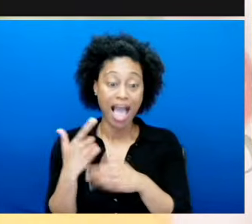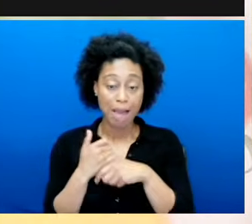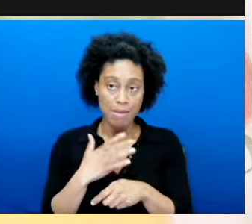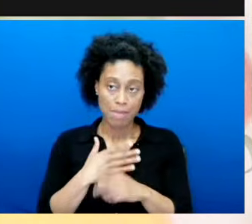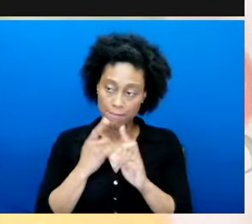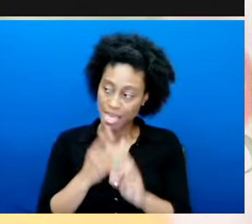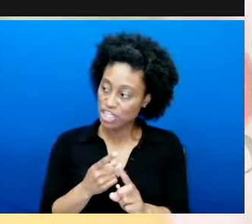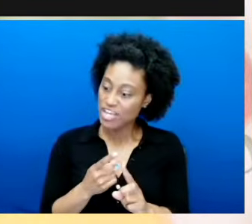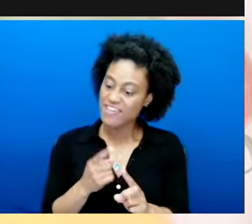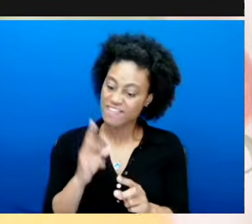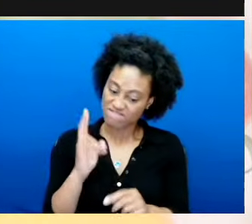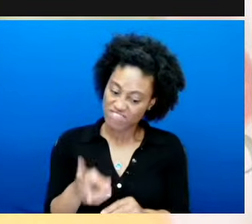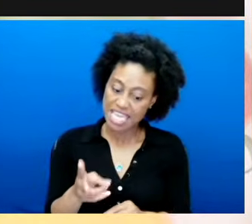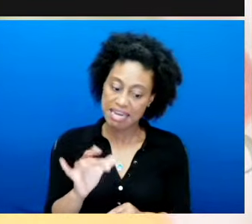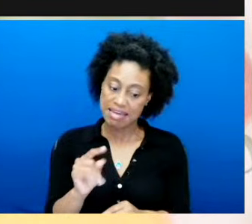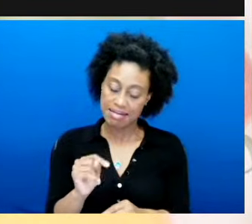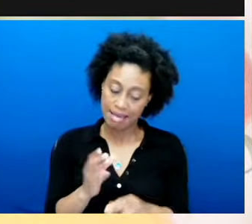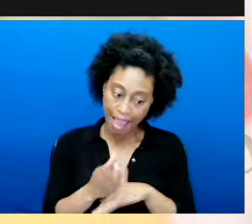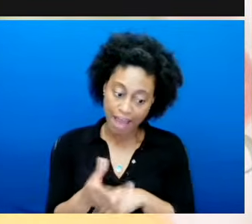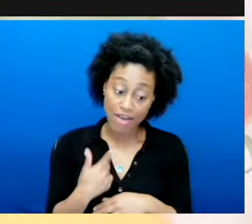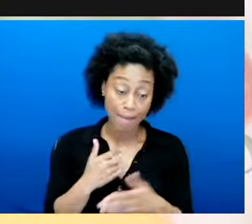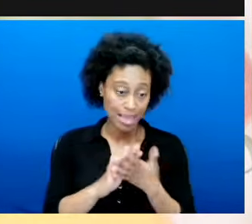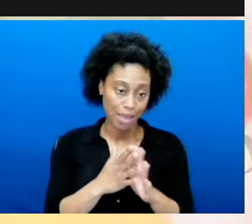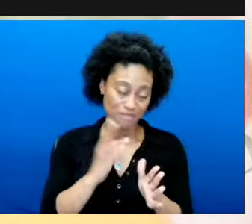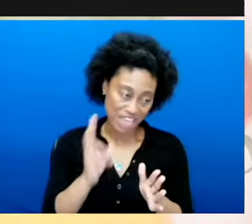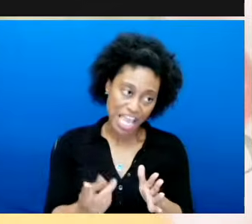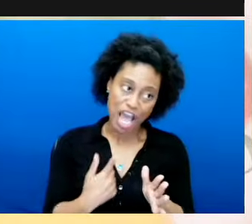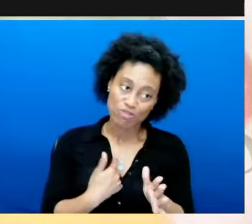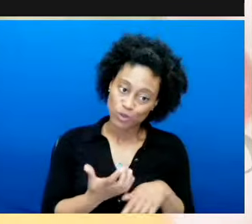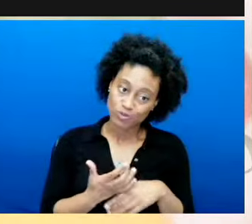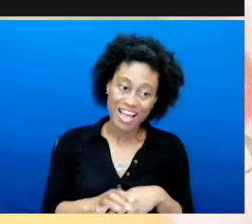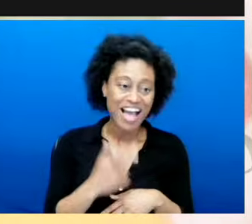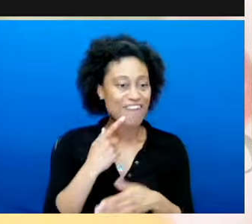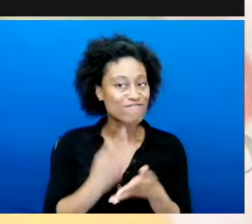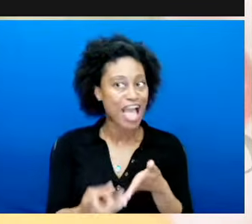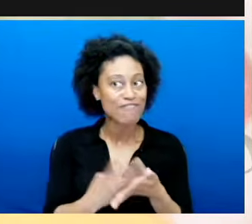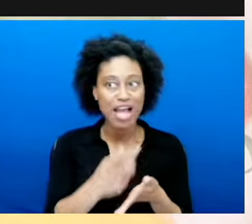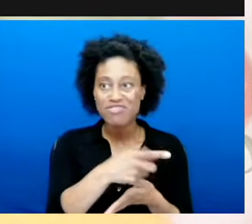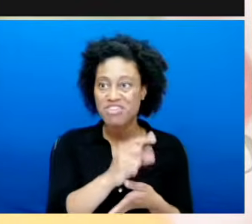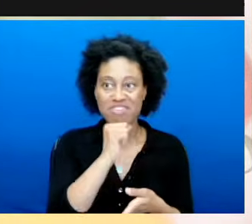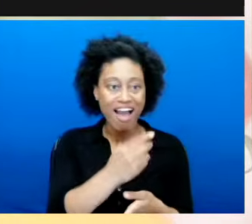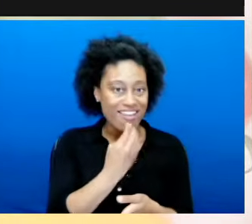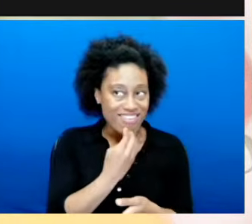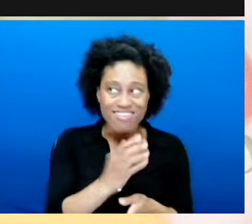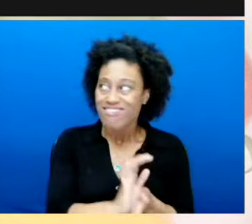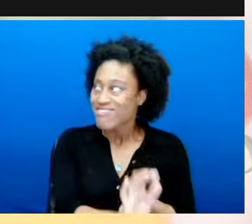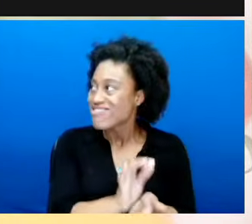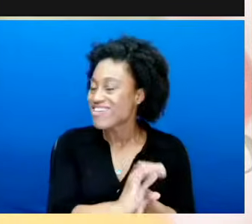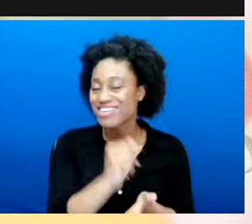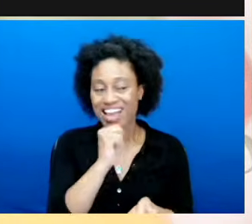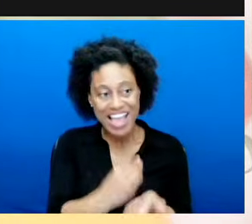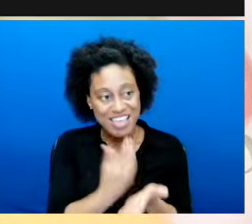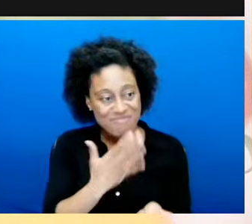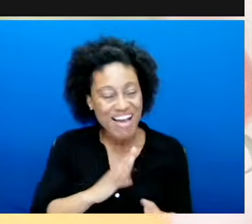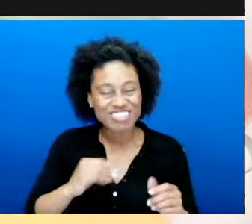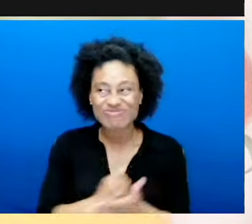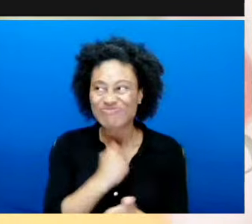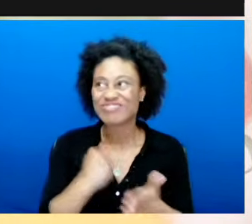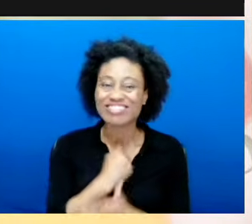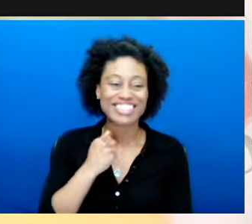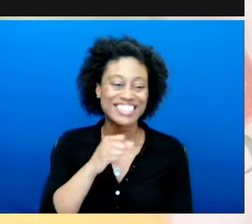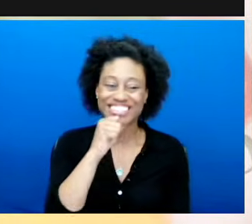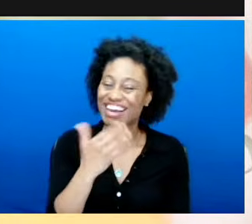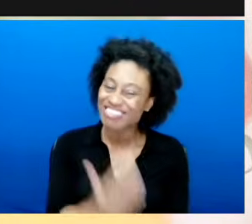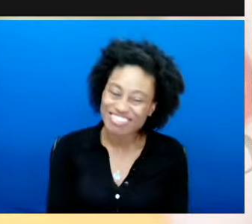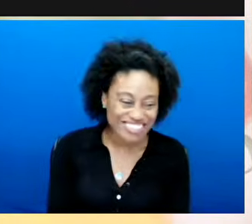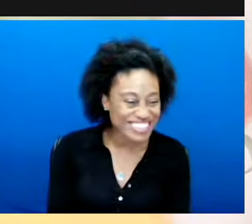to veganize it after going vegan. And I failed many, many times. And it just was not good at